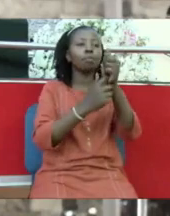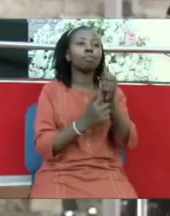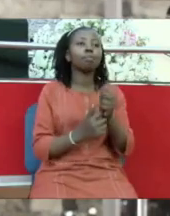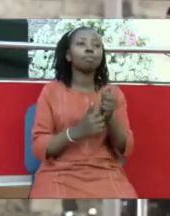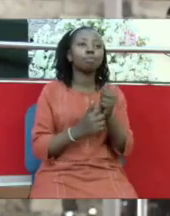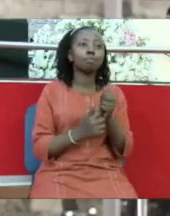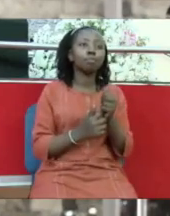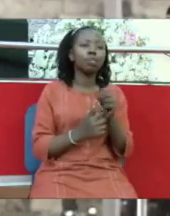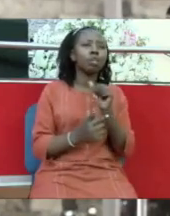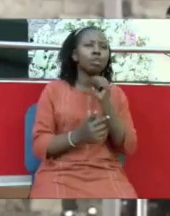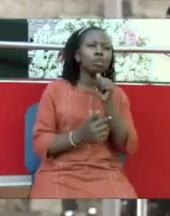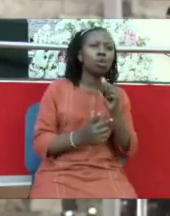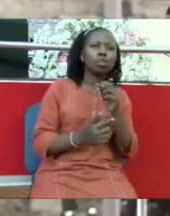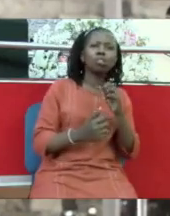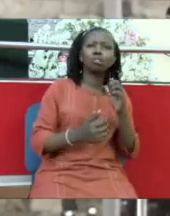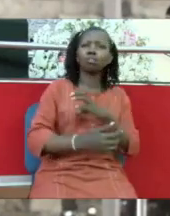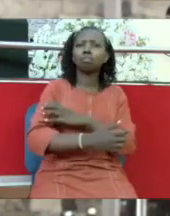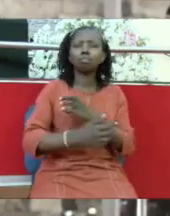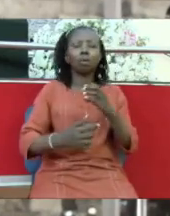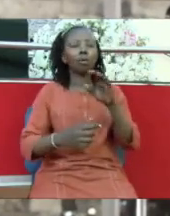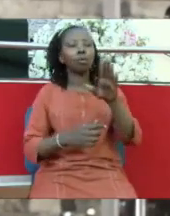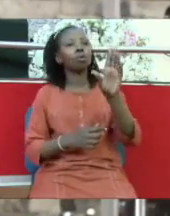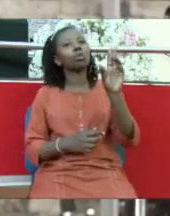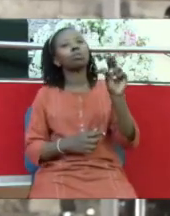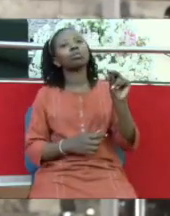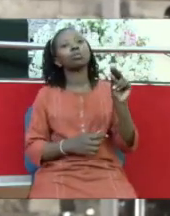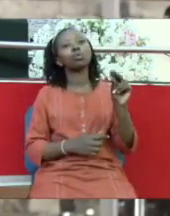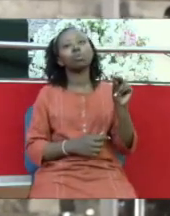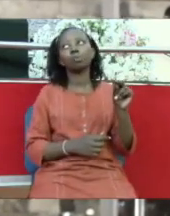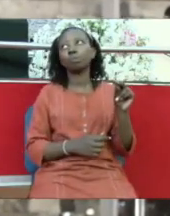Not in your power, not in mine.